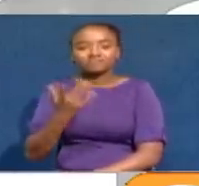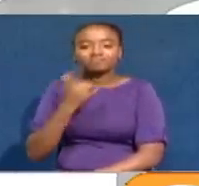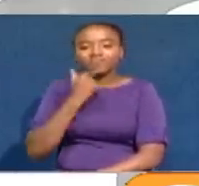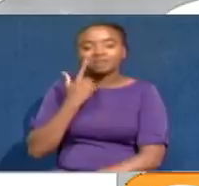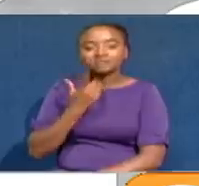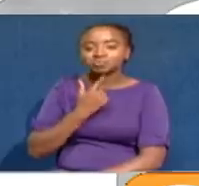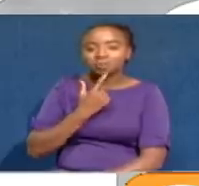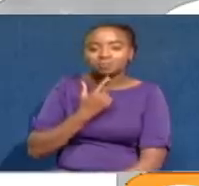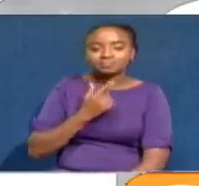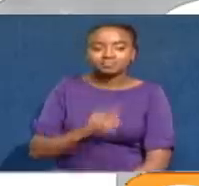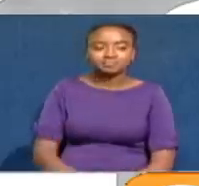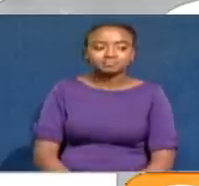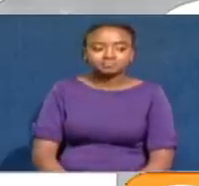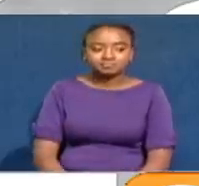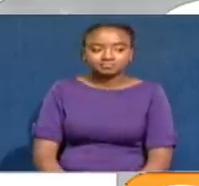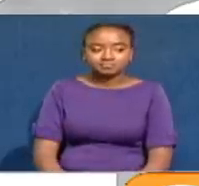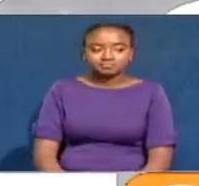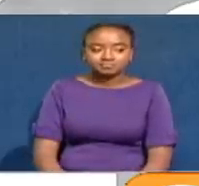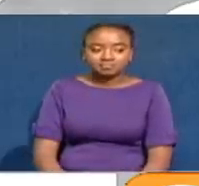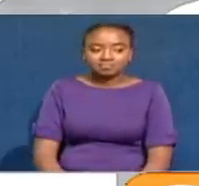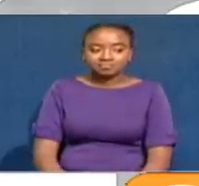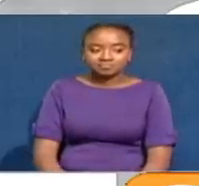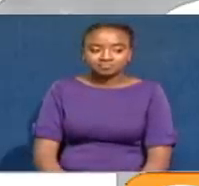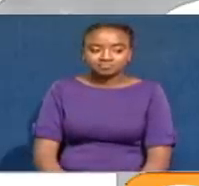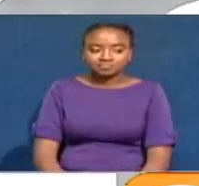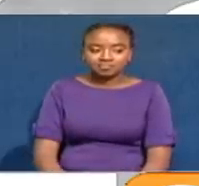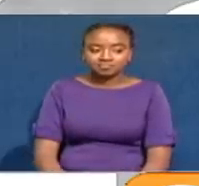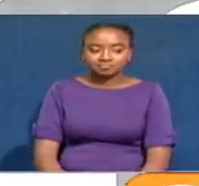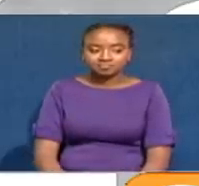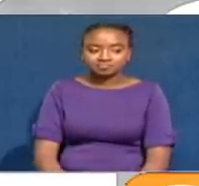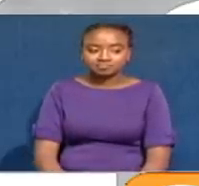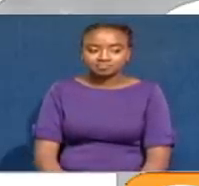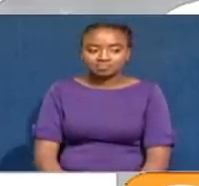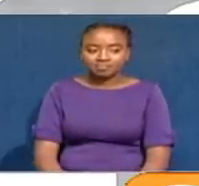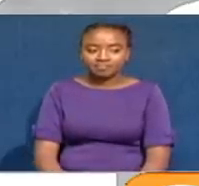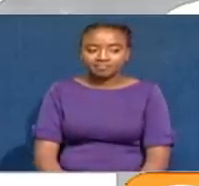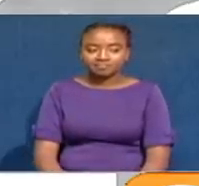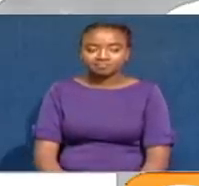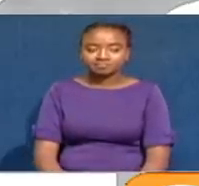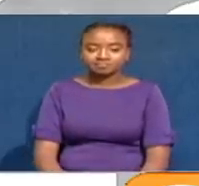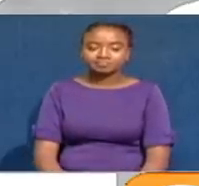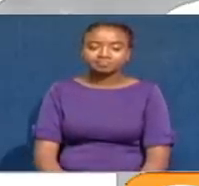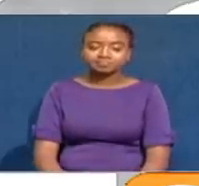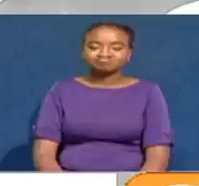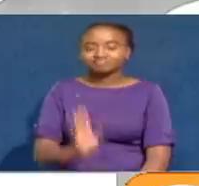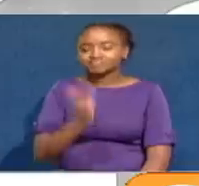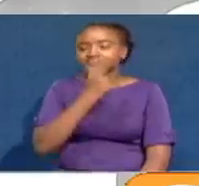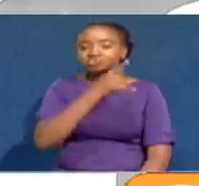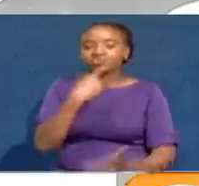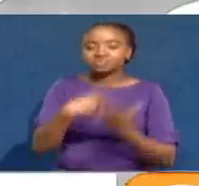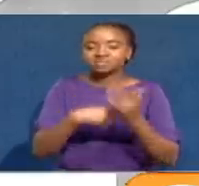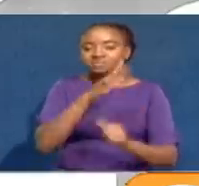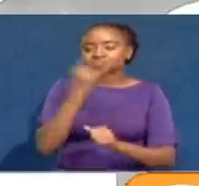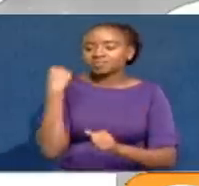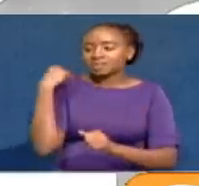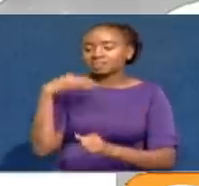I'm still in the state capture. No, in January 2018. Go on. I want him to talk about his state capture in real figures.